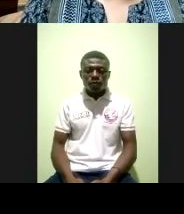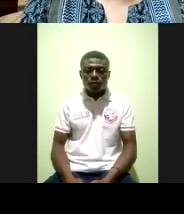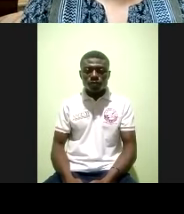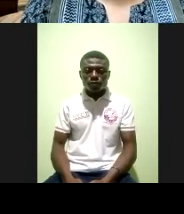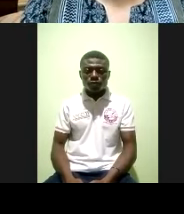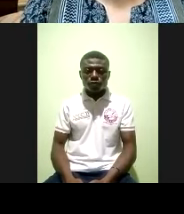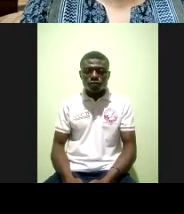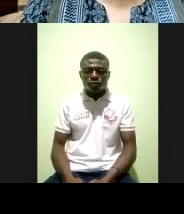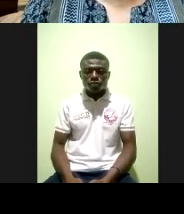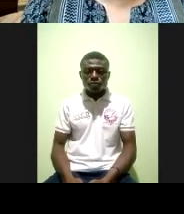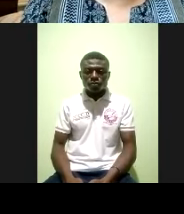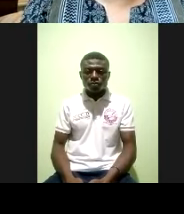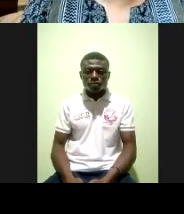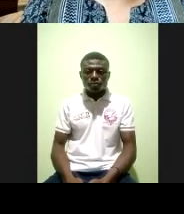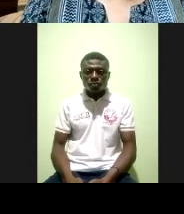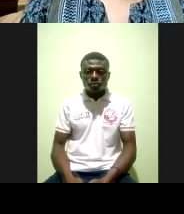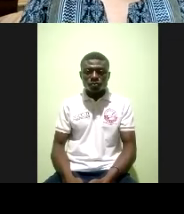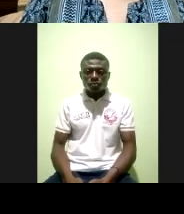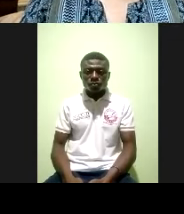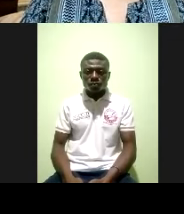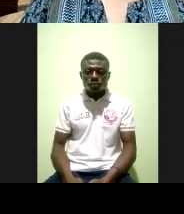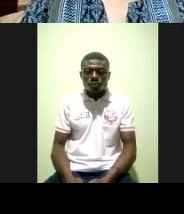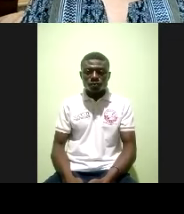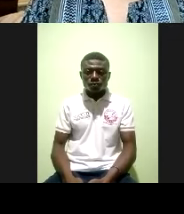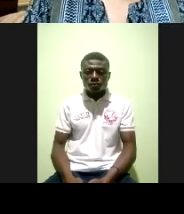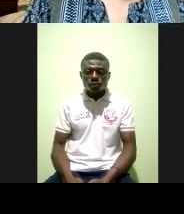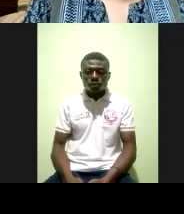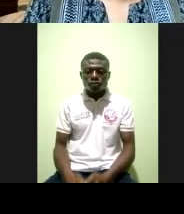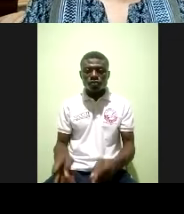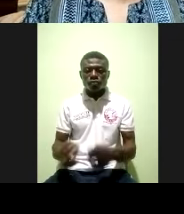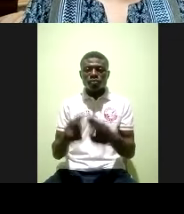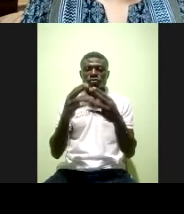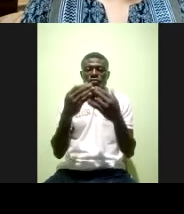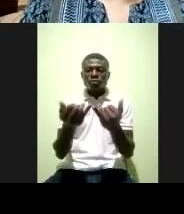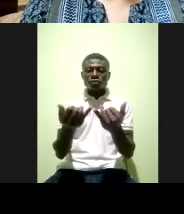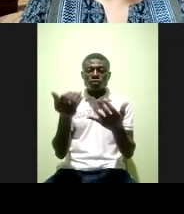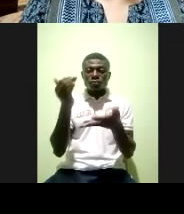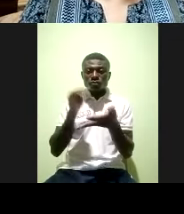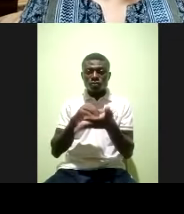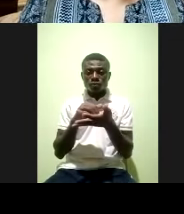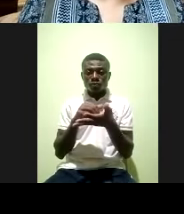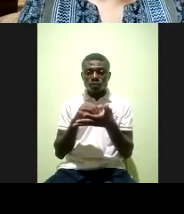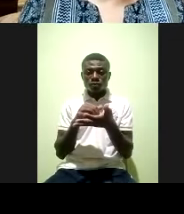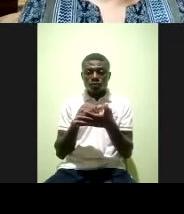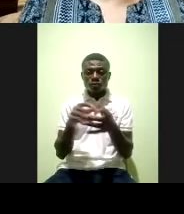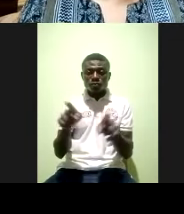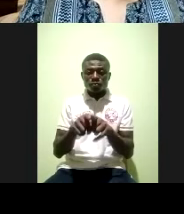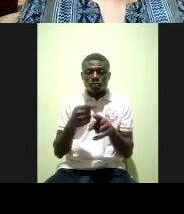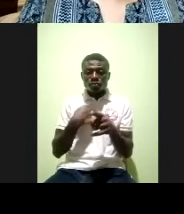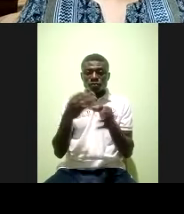now okay, I went a little back. So again, as I'm explaining